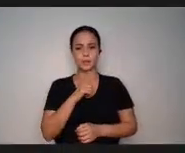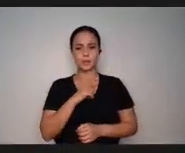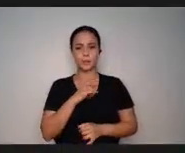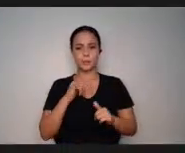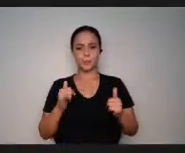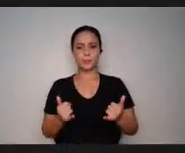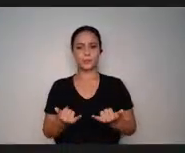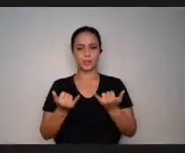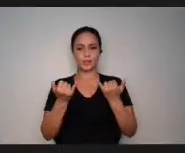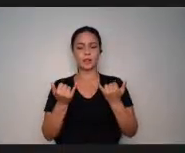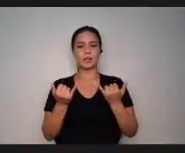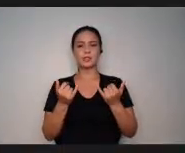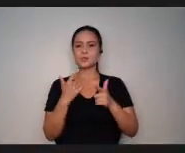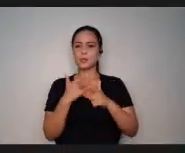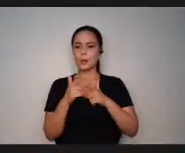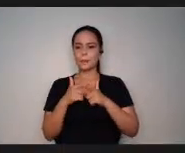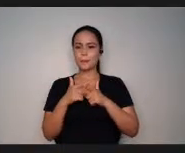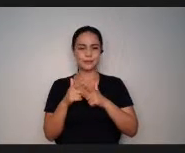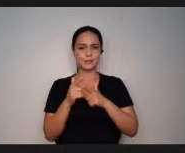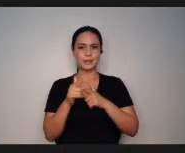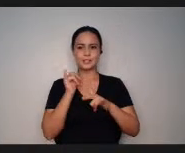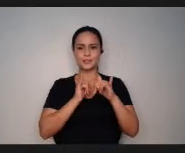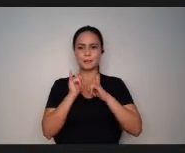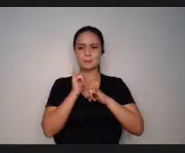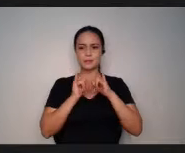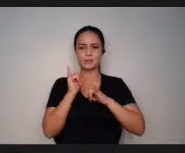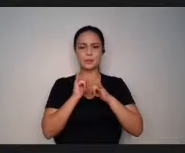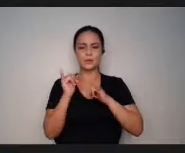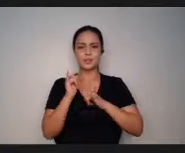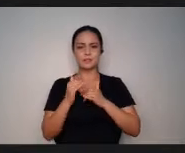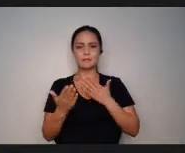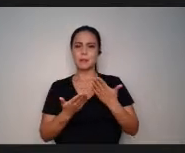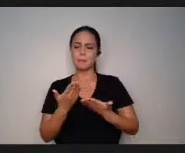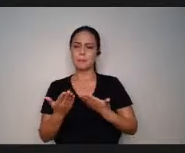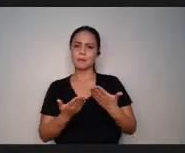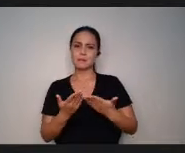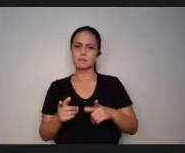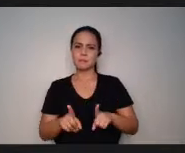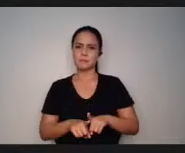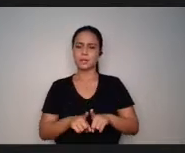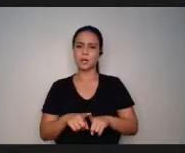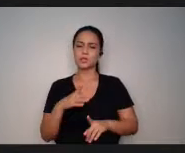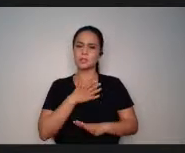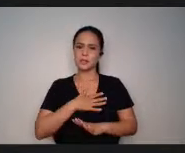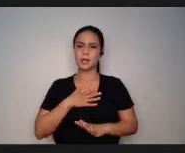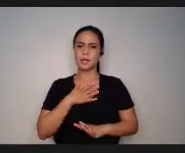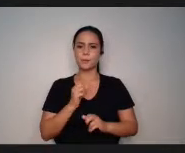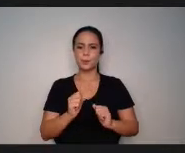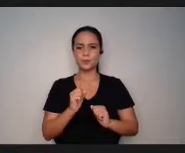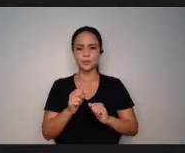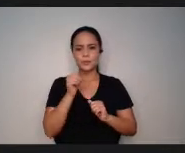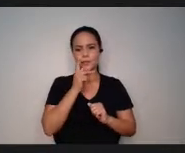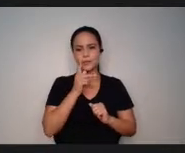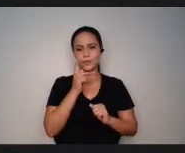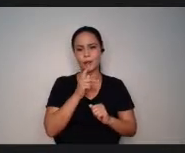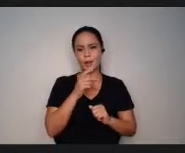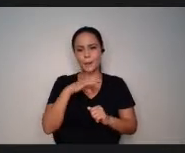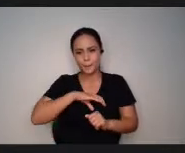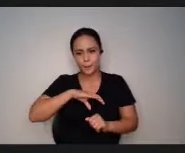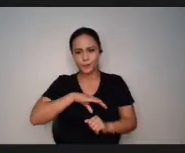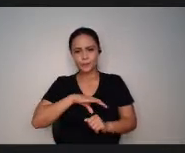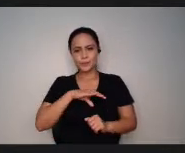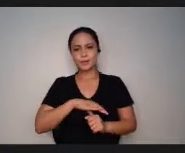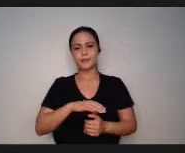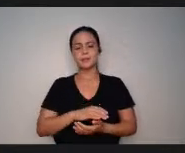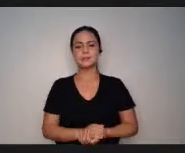these ideas and discussions. I wish I could do it in Portuguese. My apologies, but you